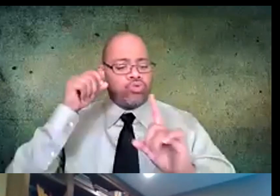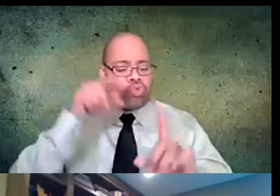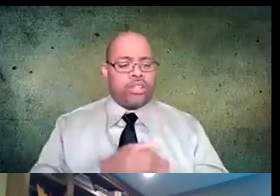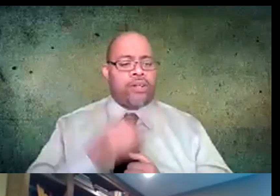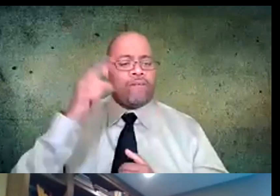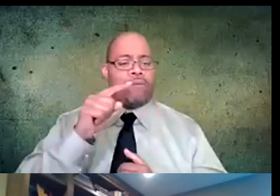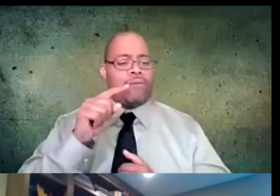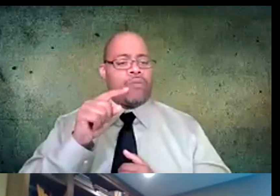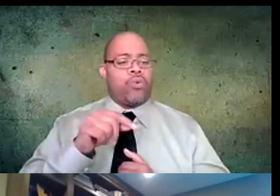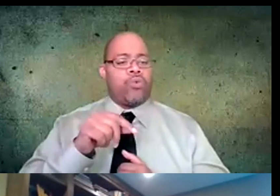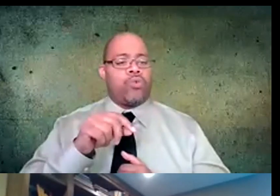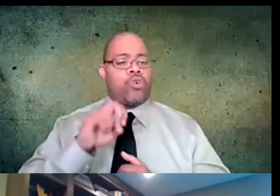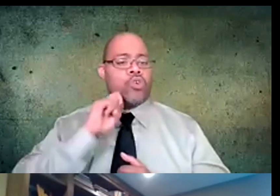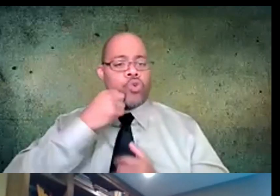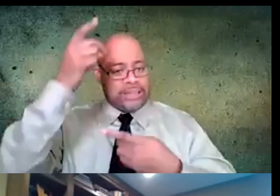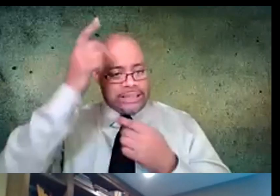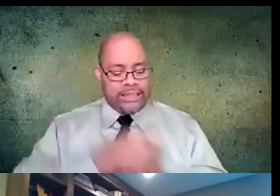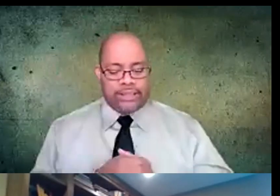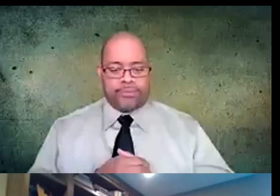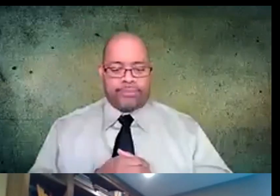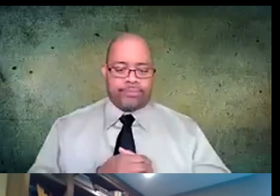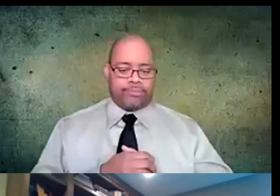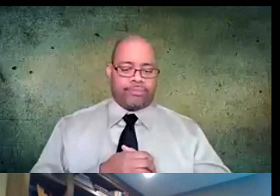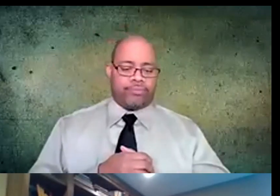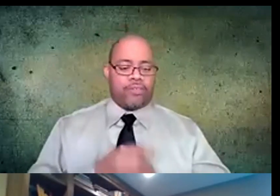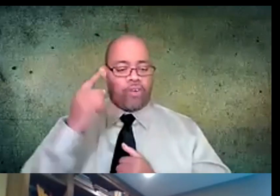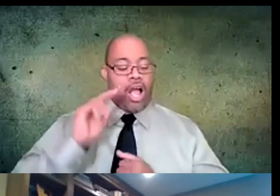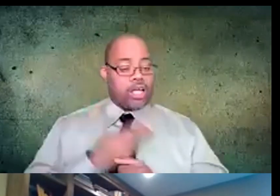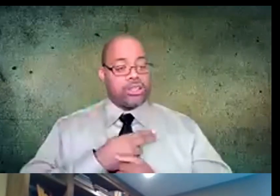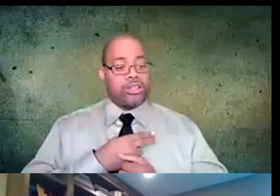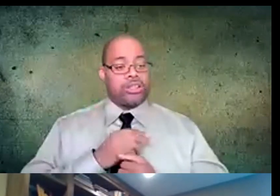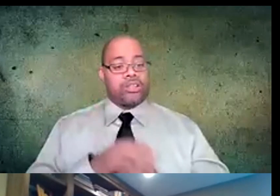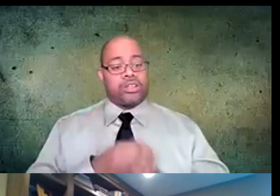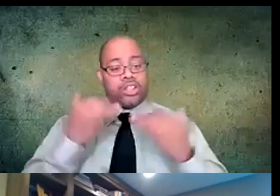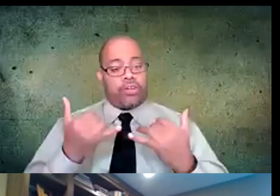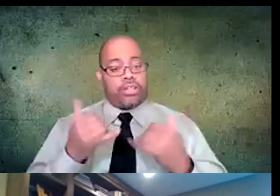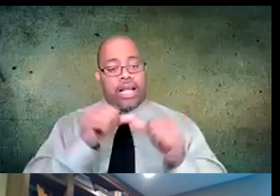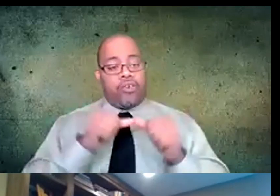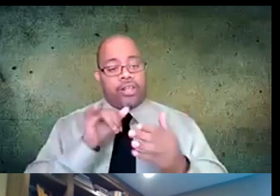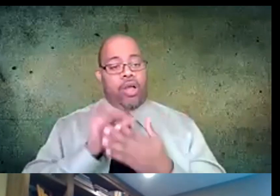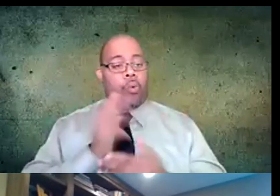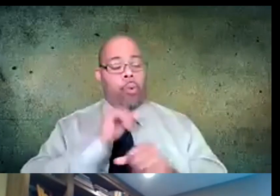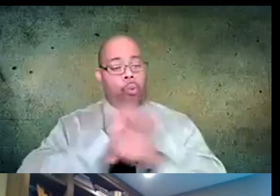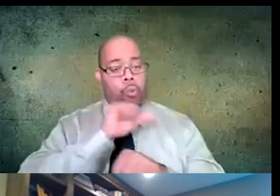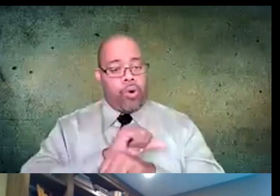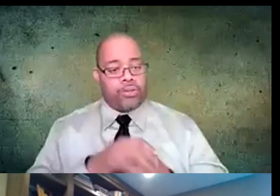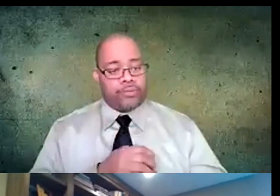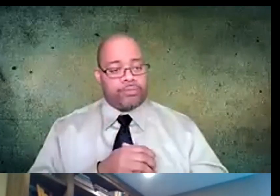the neurological diseases. So for us, you know, currently the areas that we work